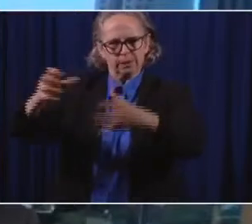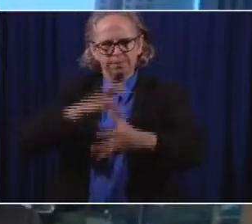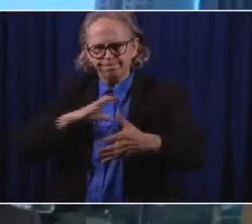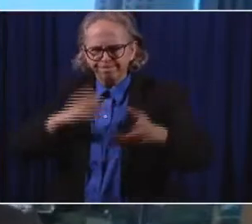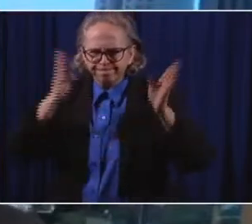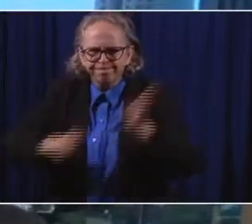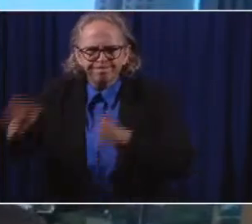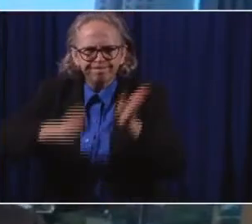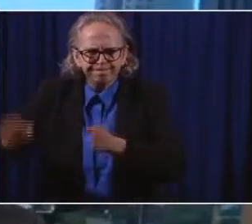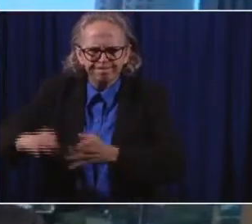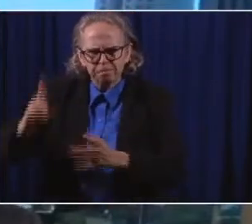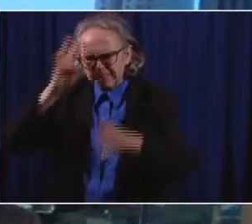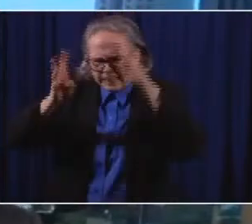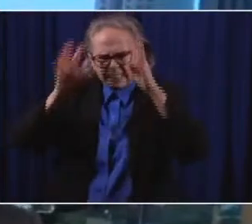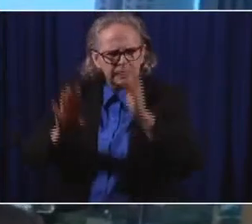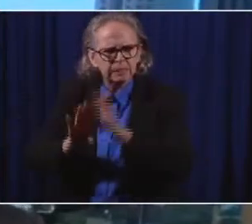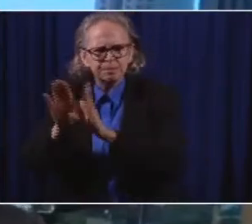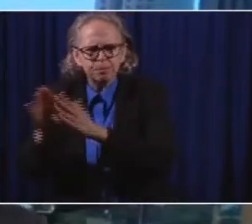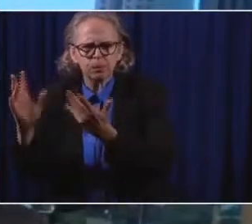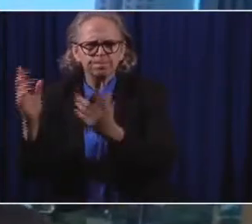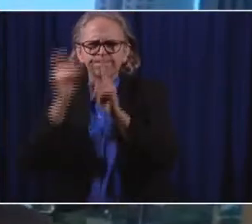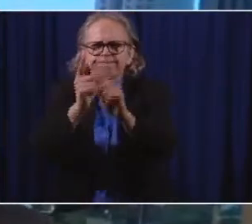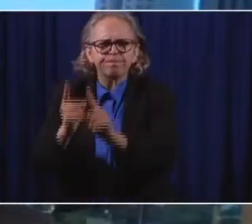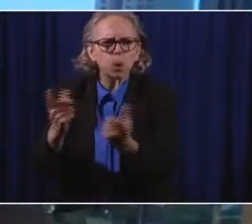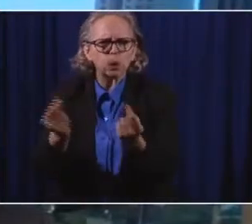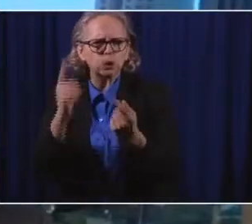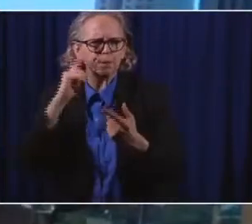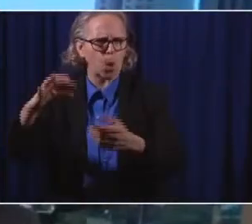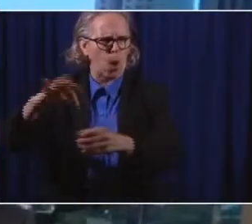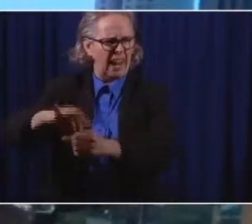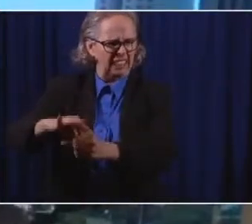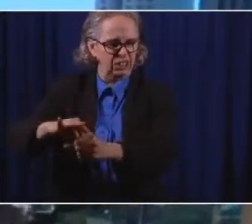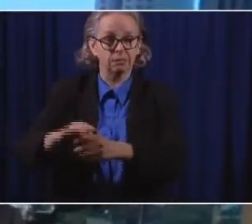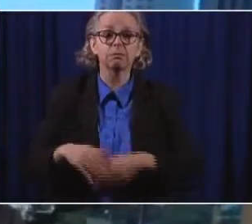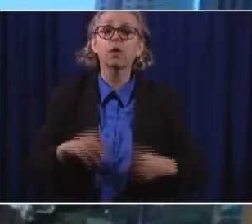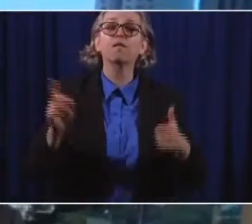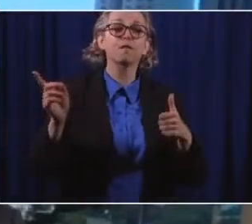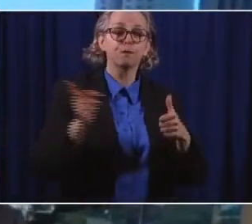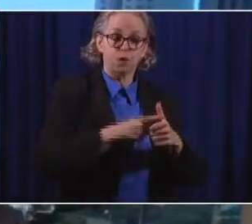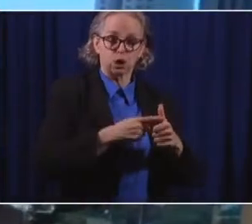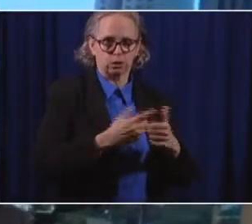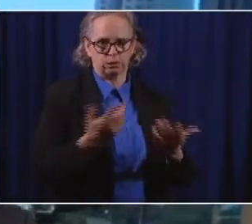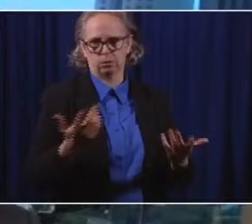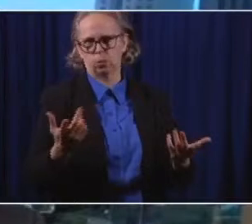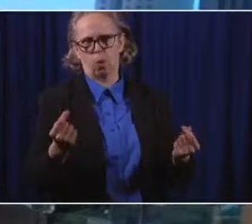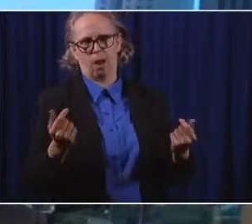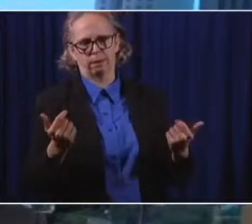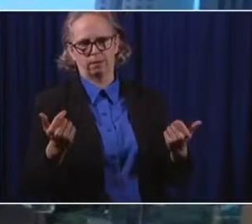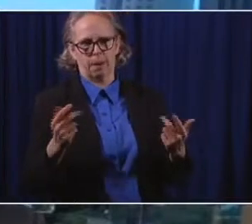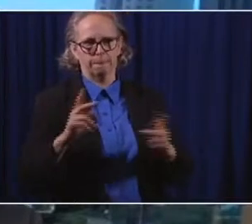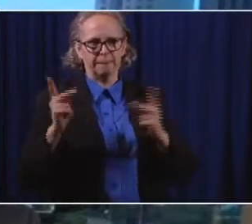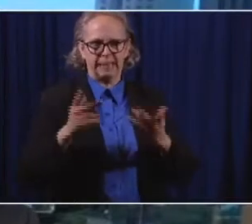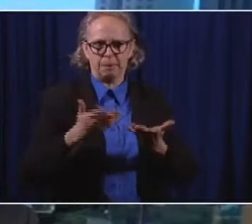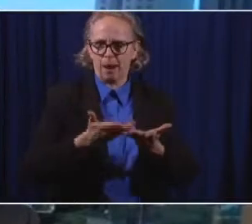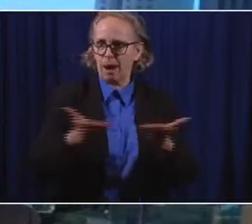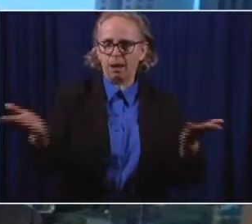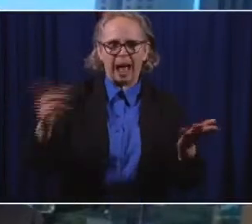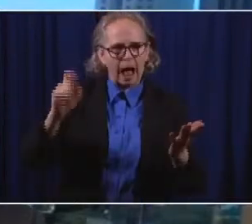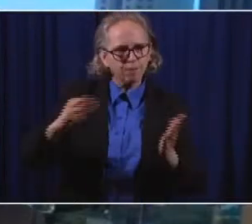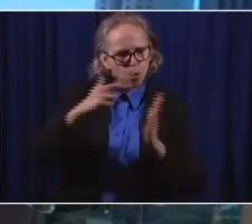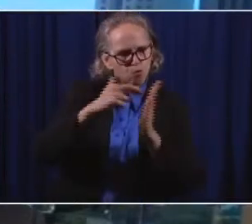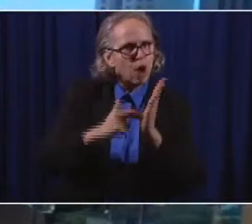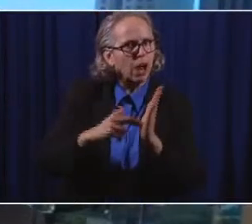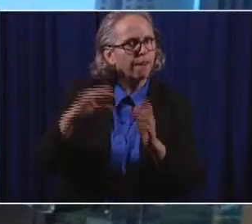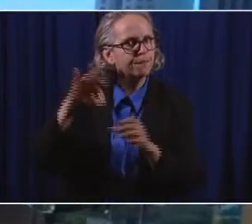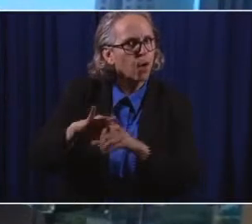one thing that we wanted to do is make sure that we got plenty of people registered to vote, because it's hard to get voter registration done in the traditional ways. And I'm happy to report that